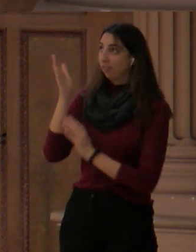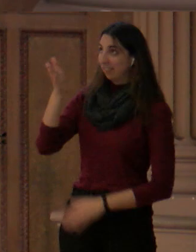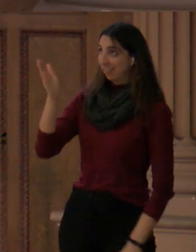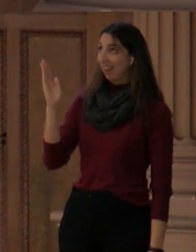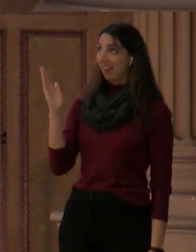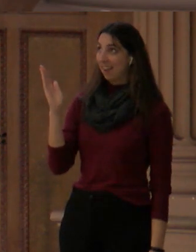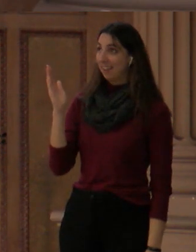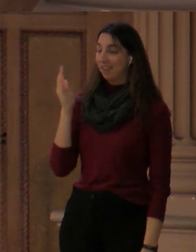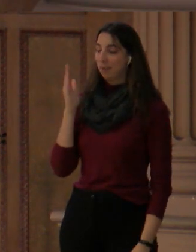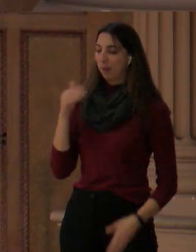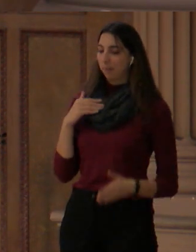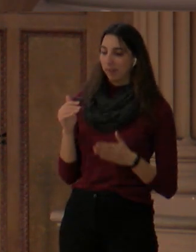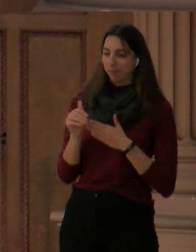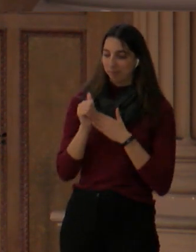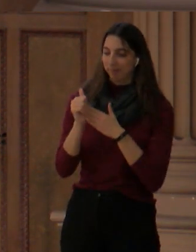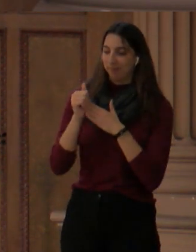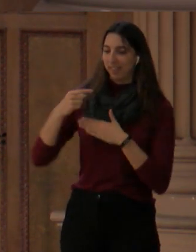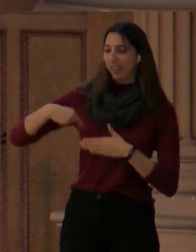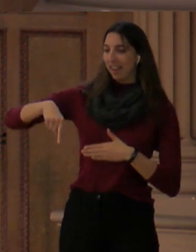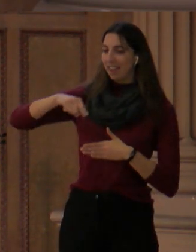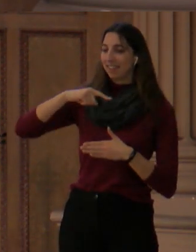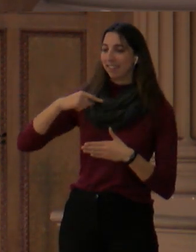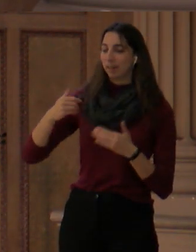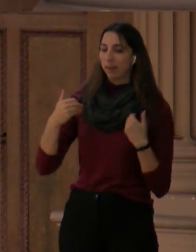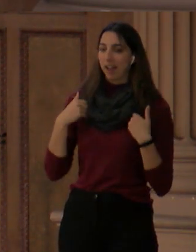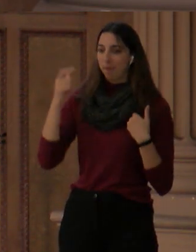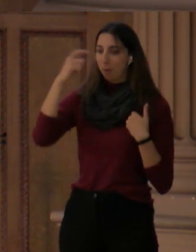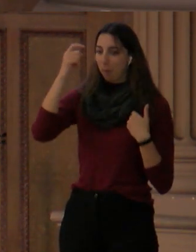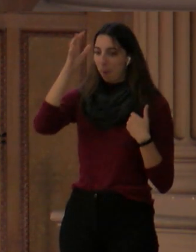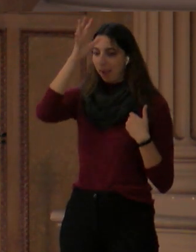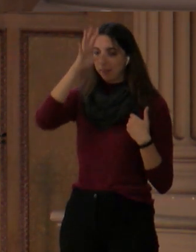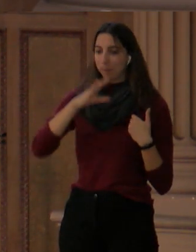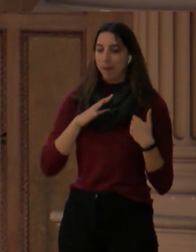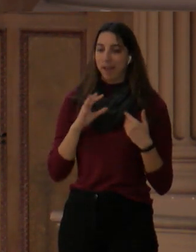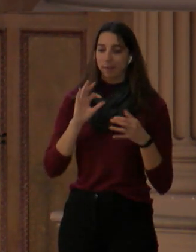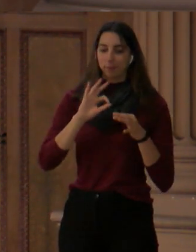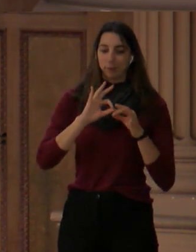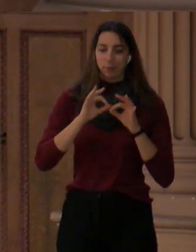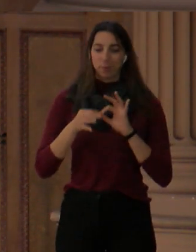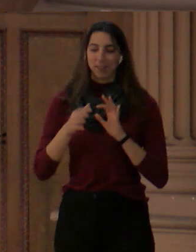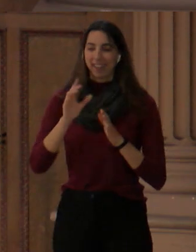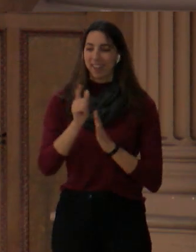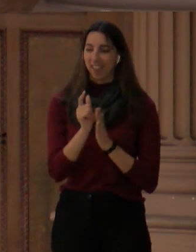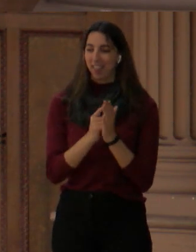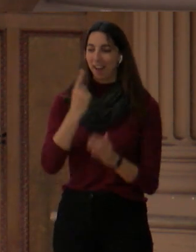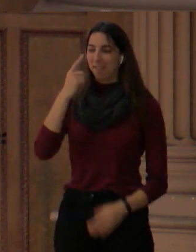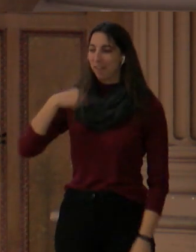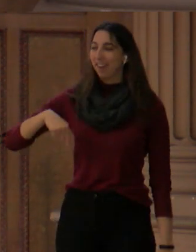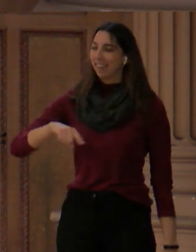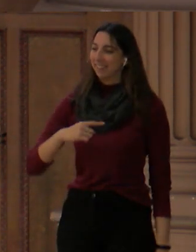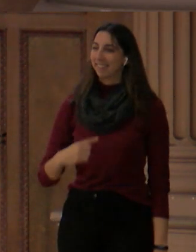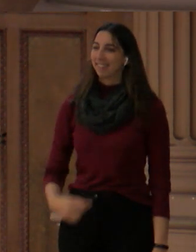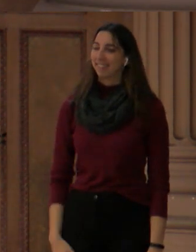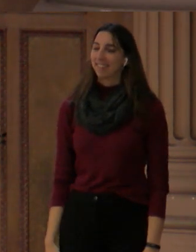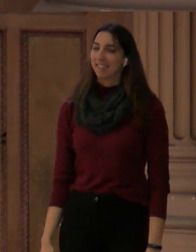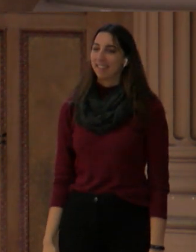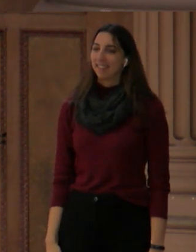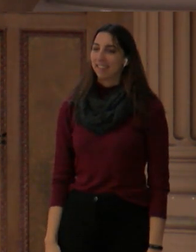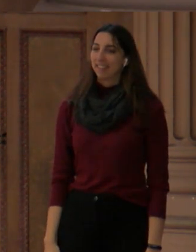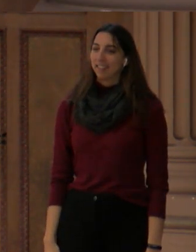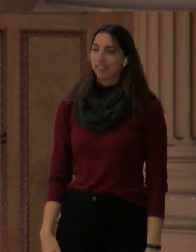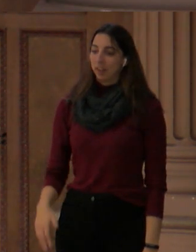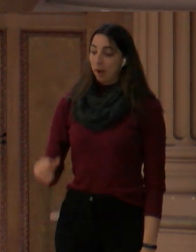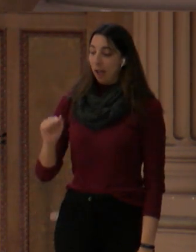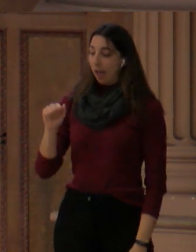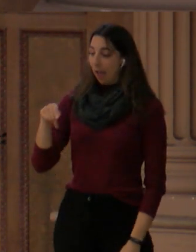because now we've got the wisest man ever to live interpreting that law for us. There's no room for apathy at all when